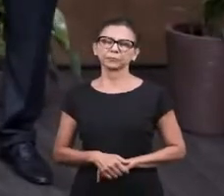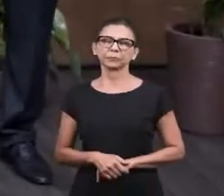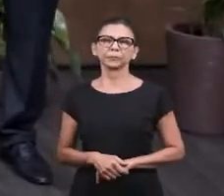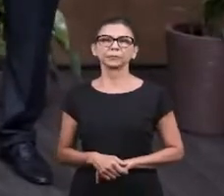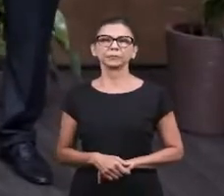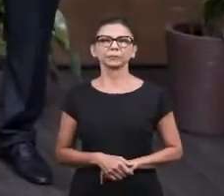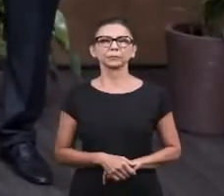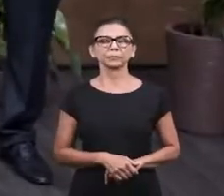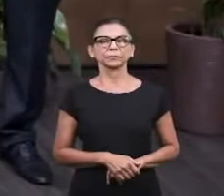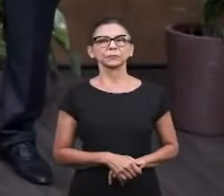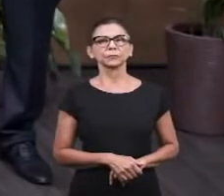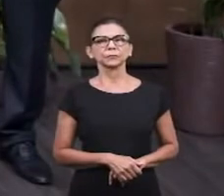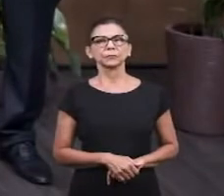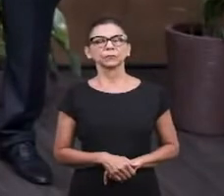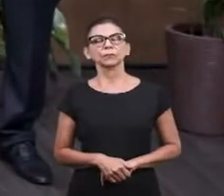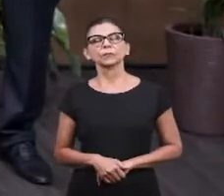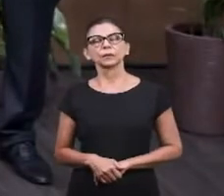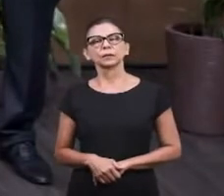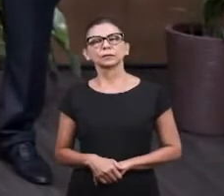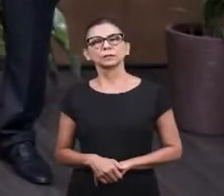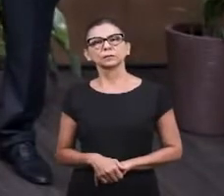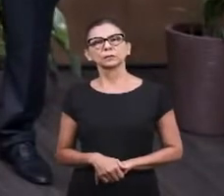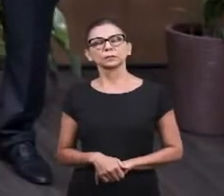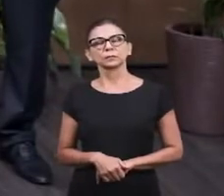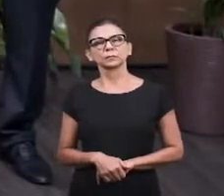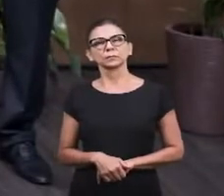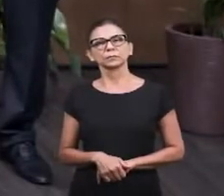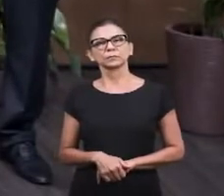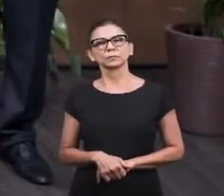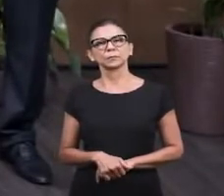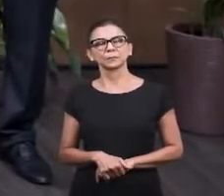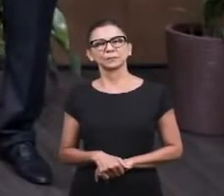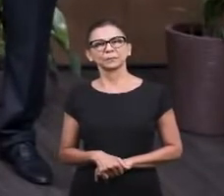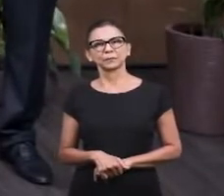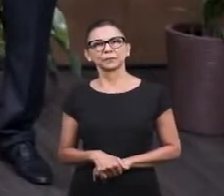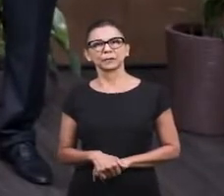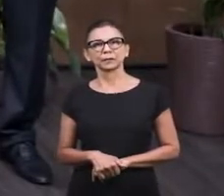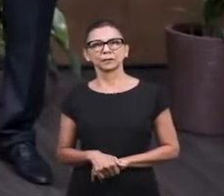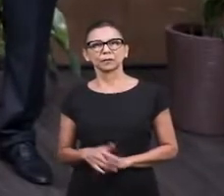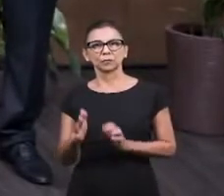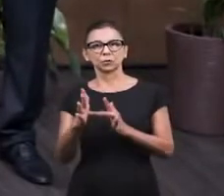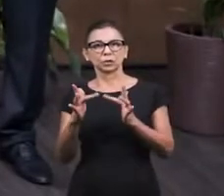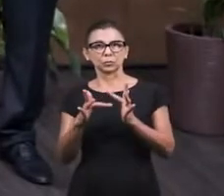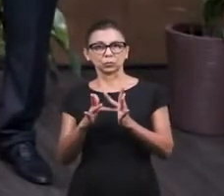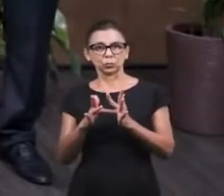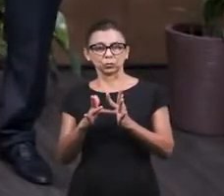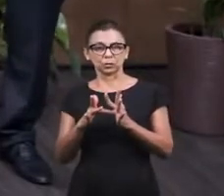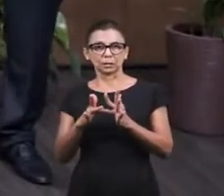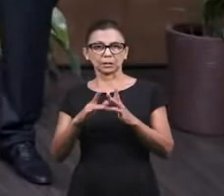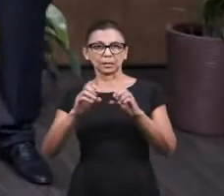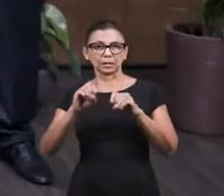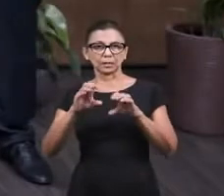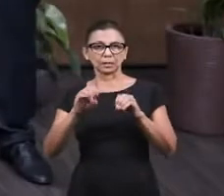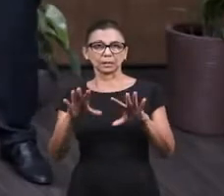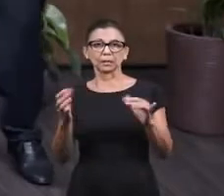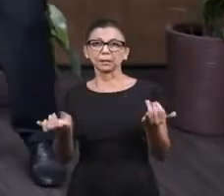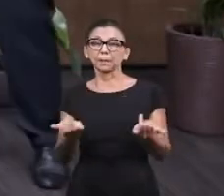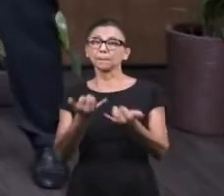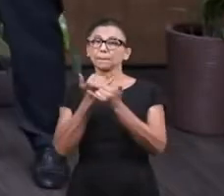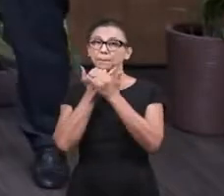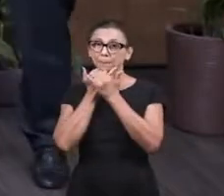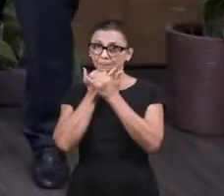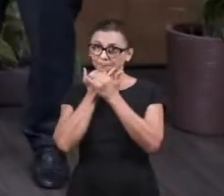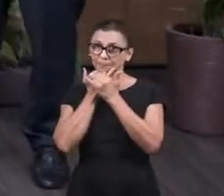could be compromised. In this prayer made by the Lord Jesus, he speaks of